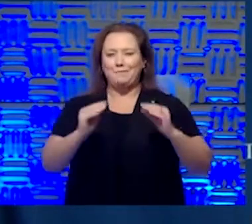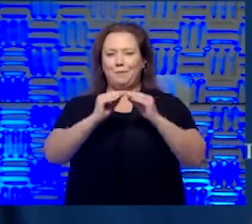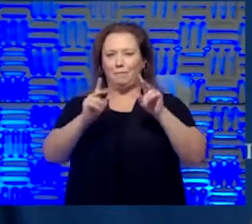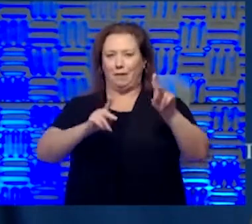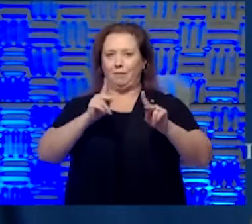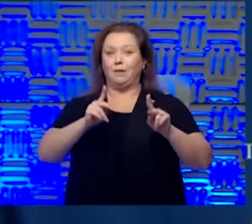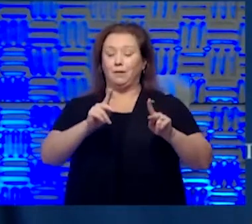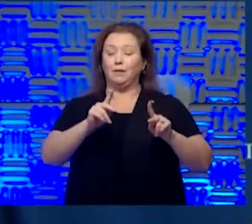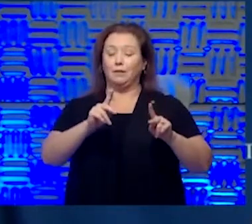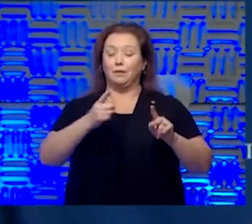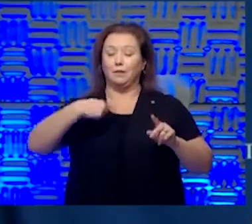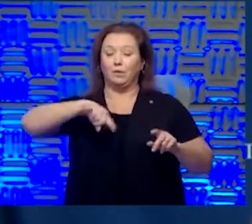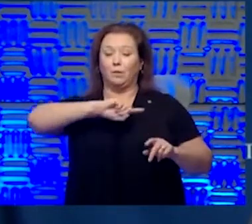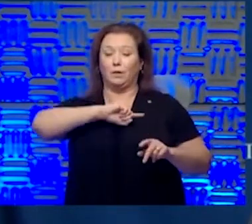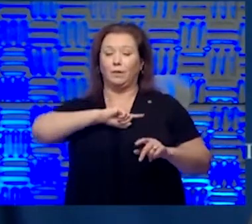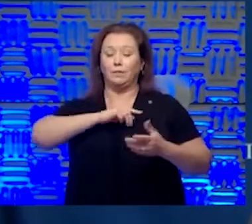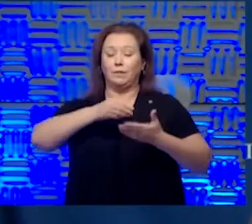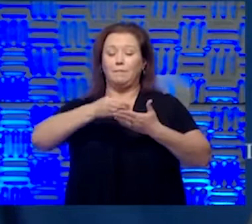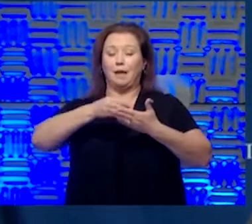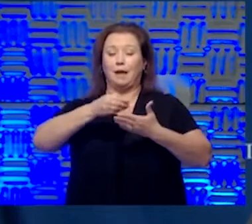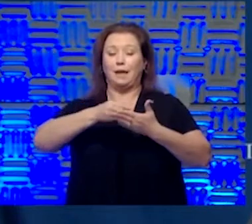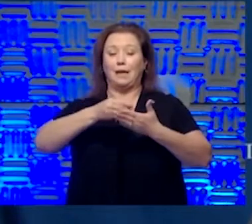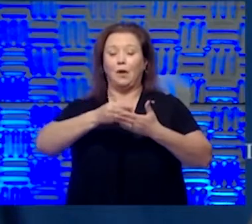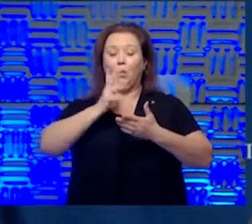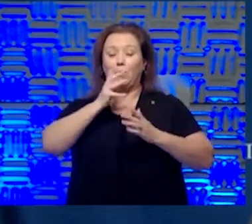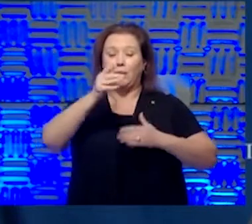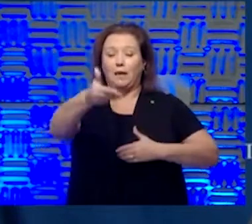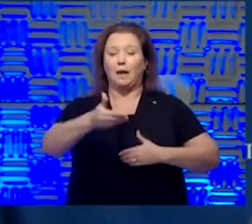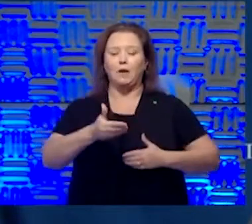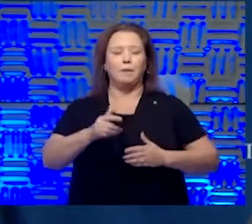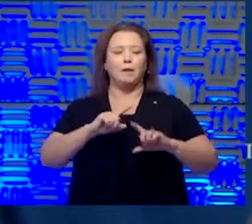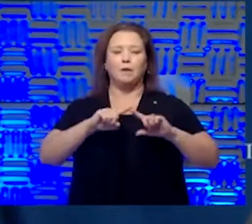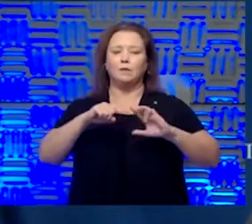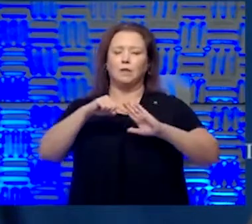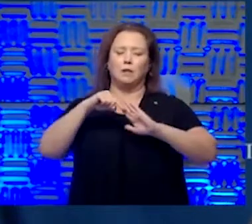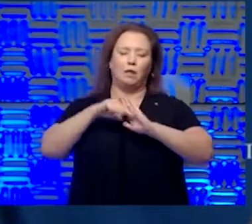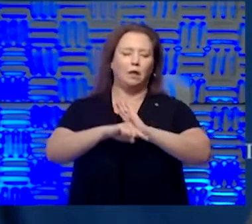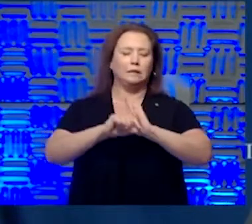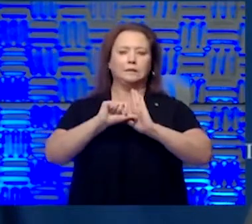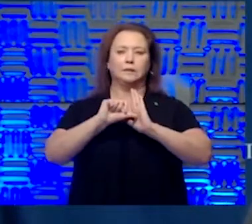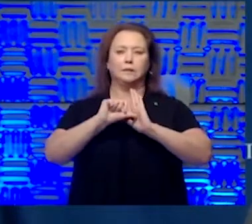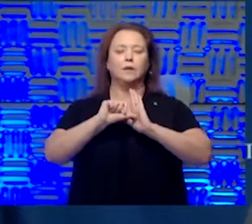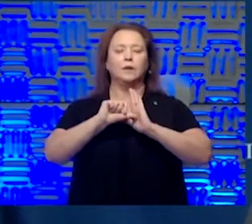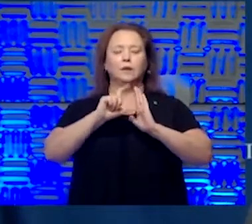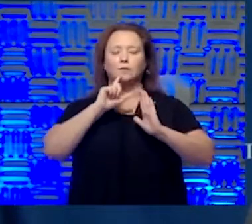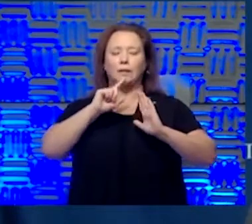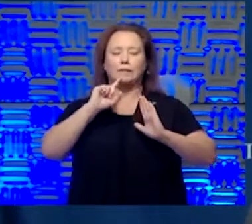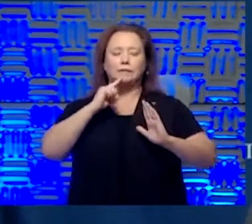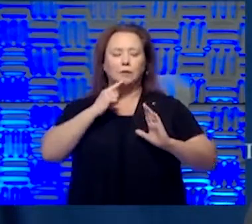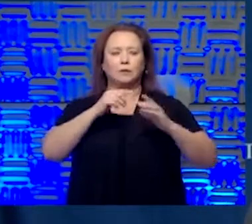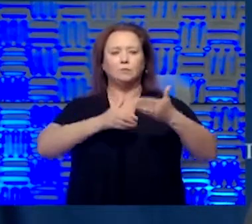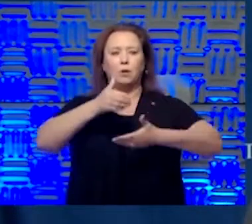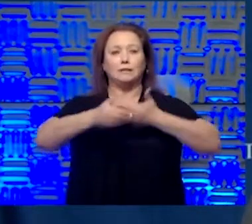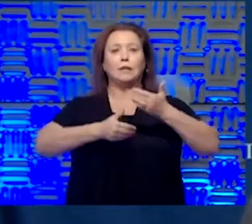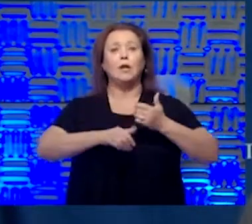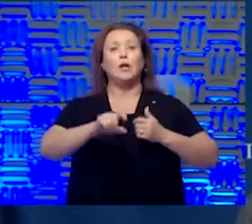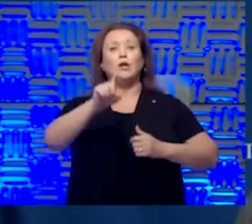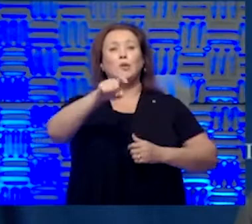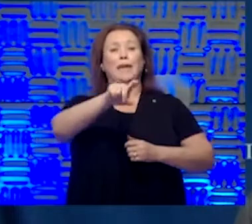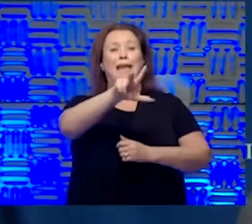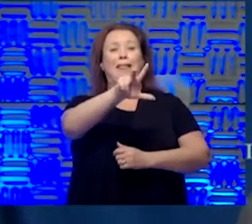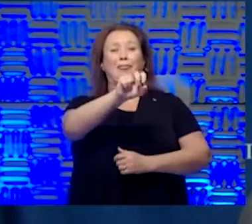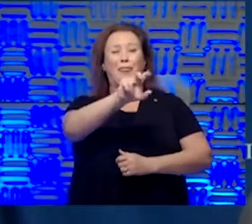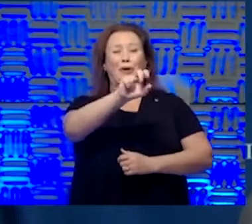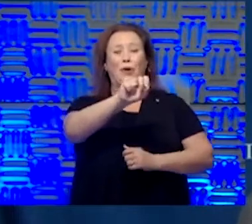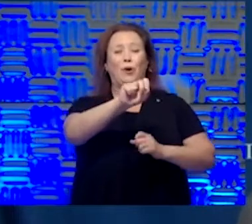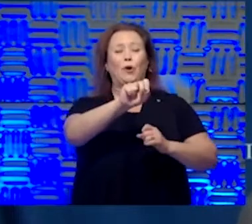our place with some of this grant money. But it's an intensive process. So they say you need about 30 individuals per